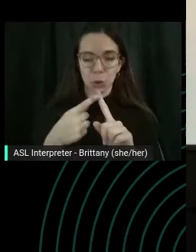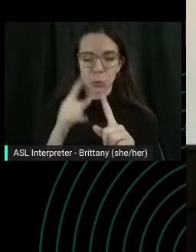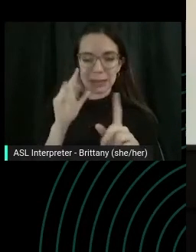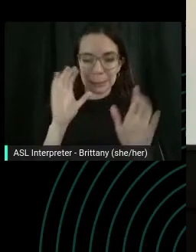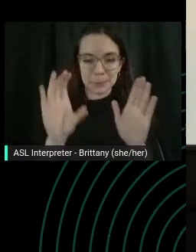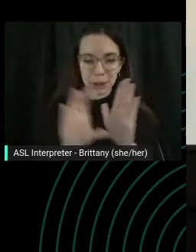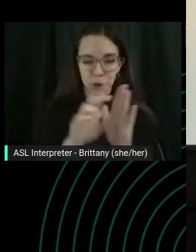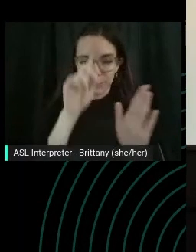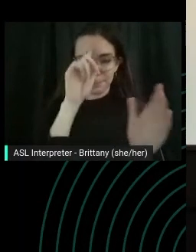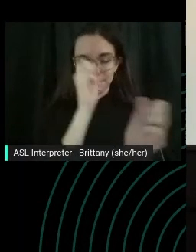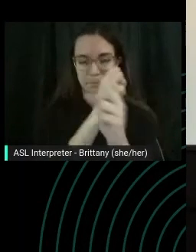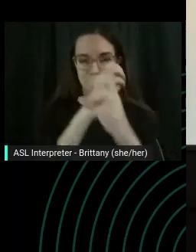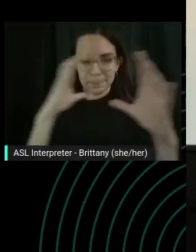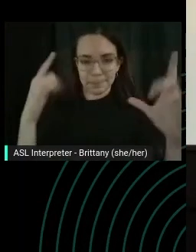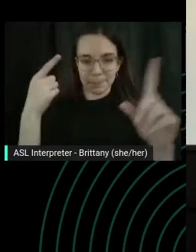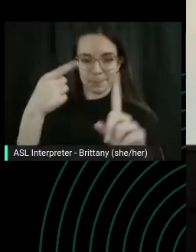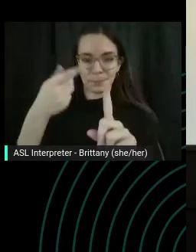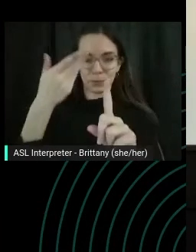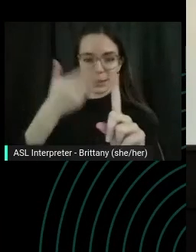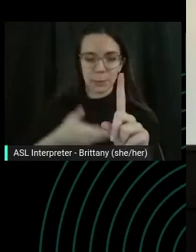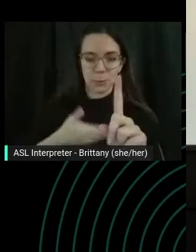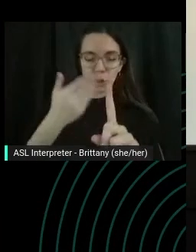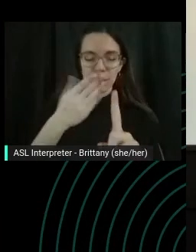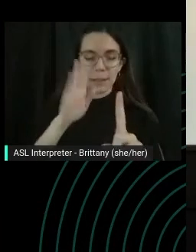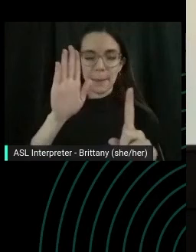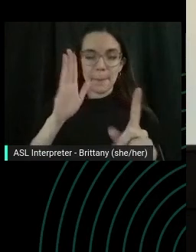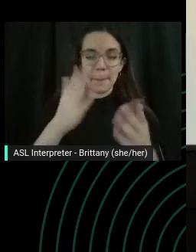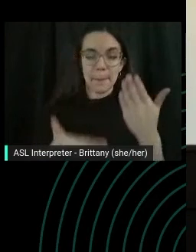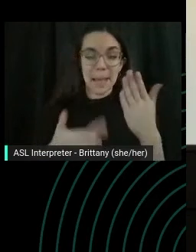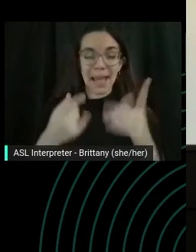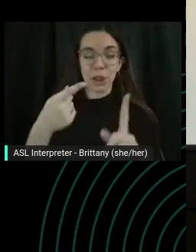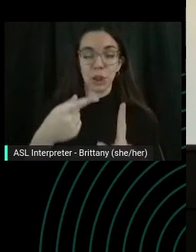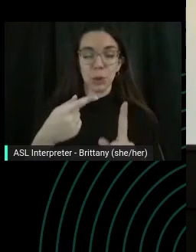have of this person, this being. May you be happy.